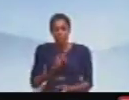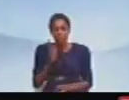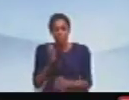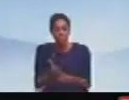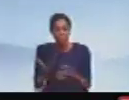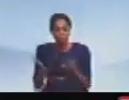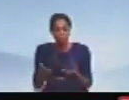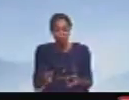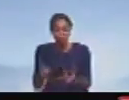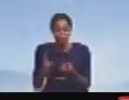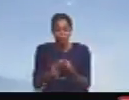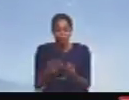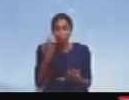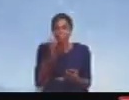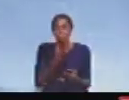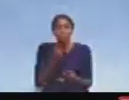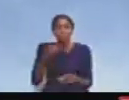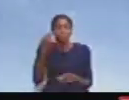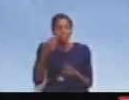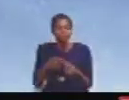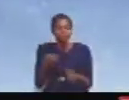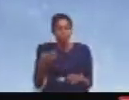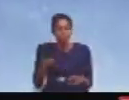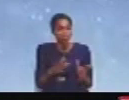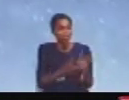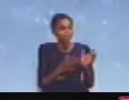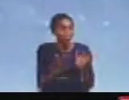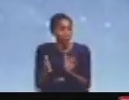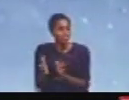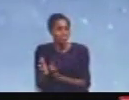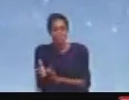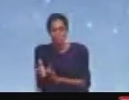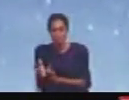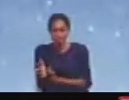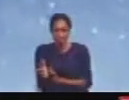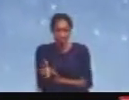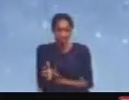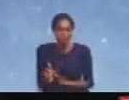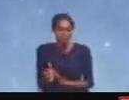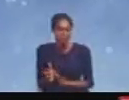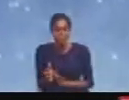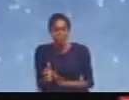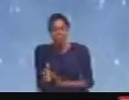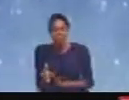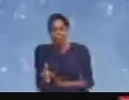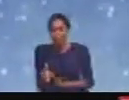just want to speak the name of Jesus